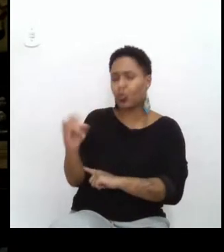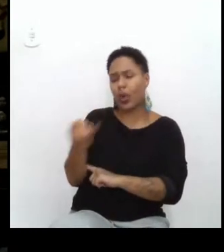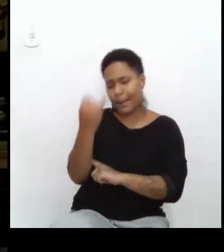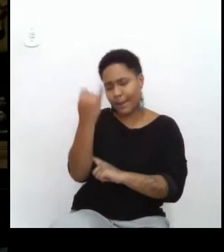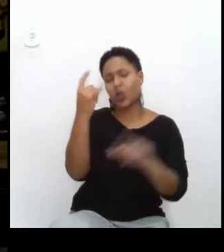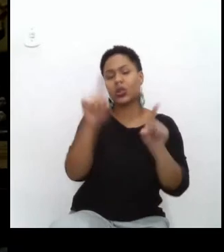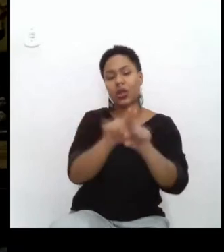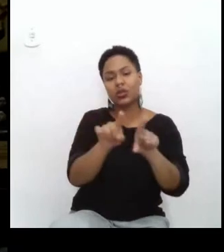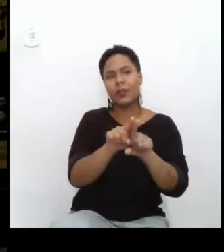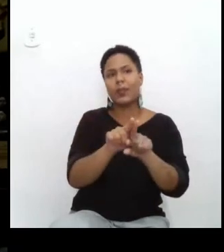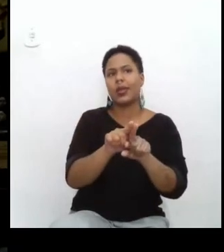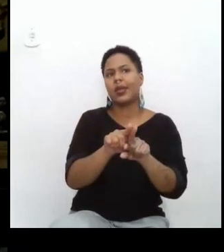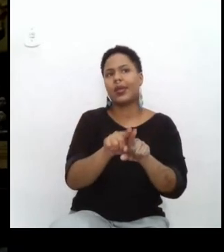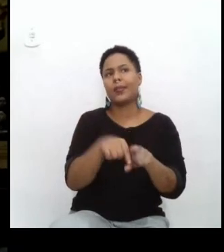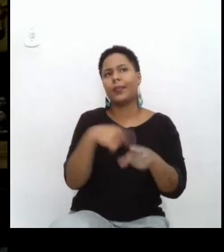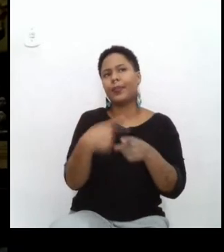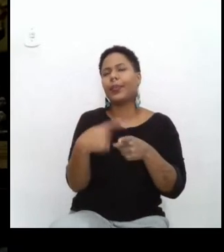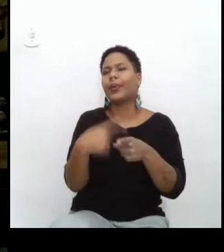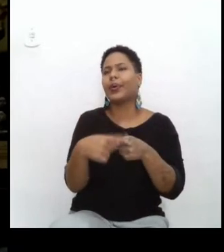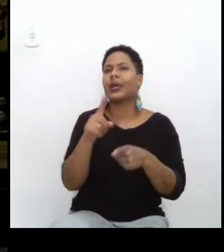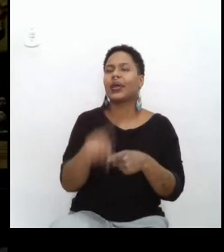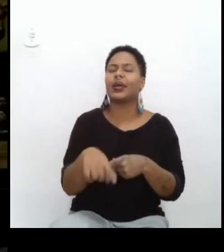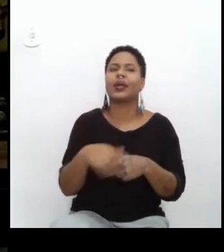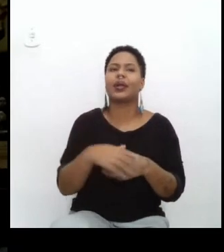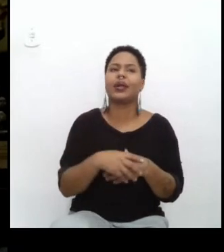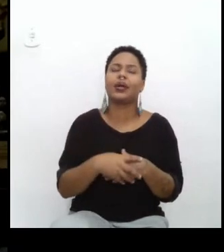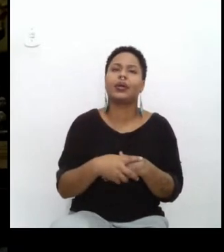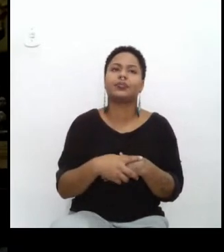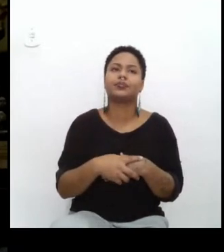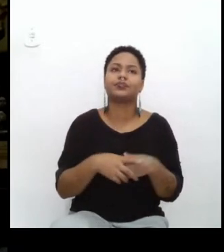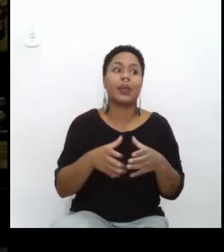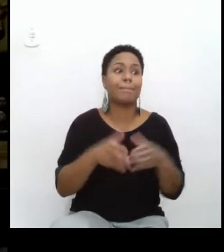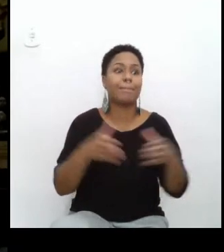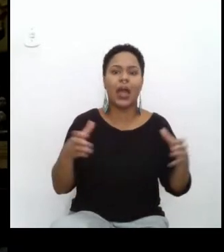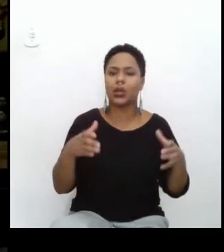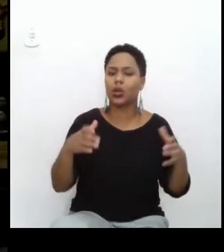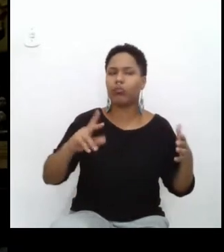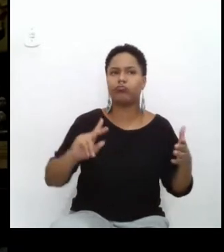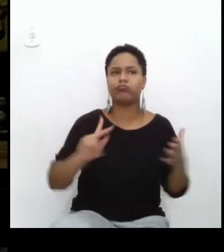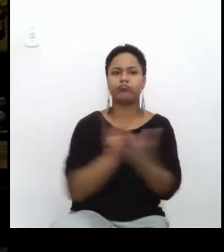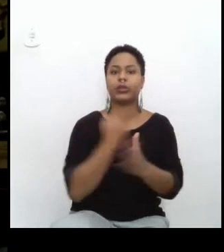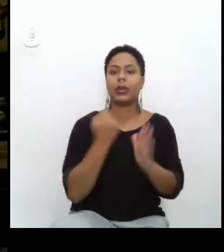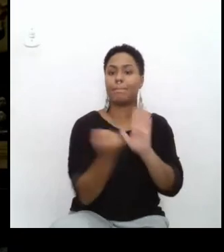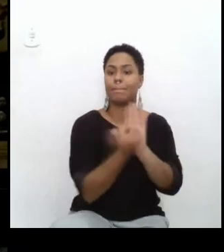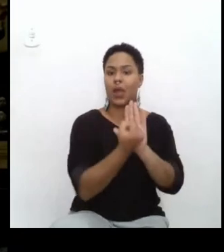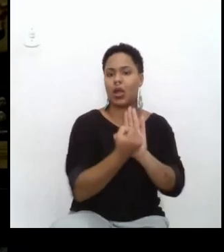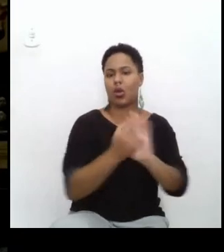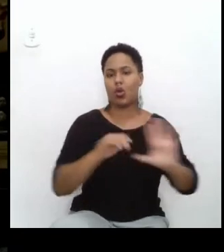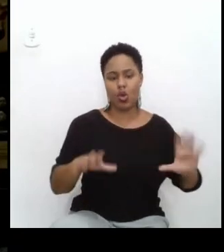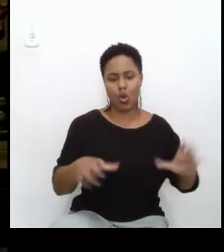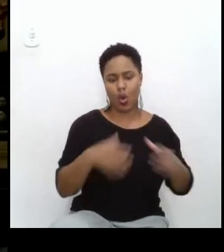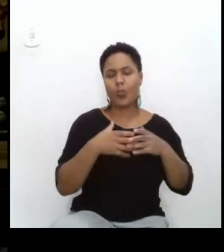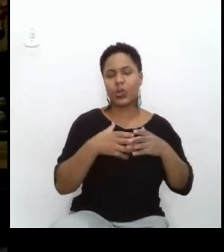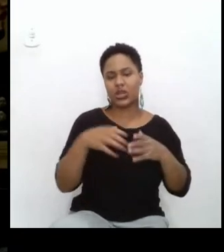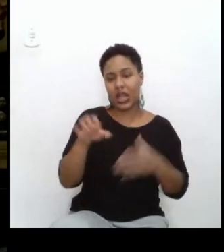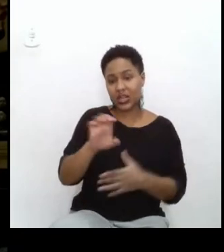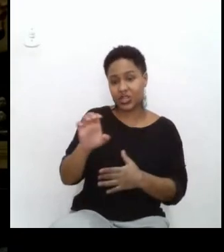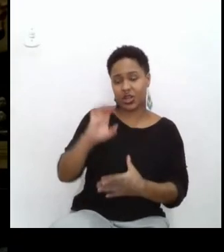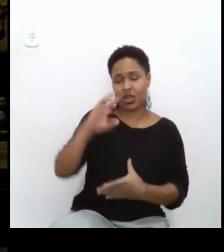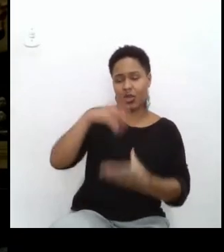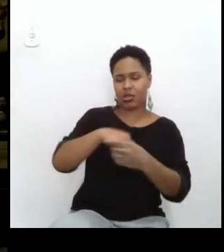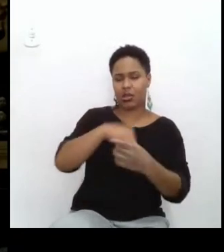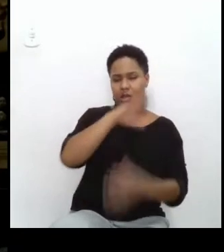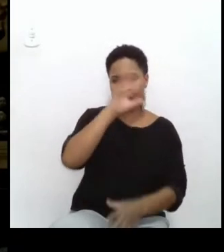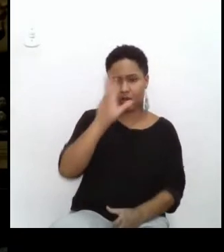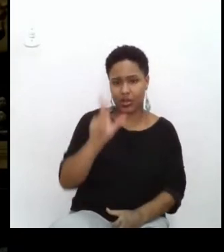estou a estante directions in back Sweet sixteen years and after working for several Years